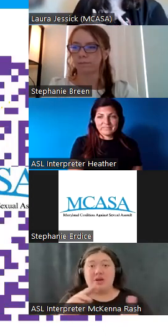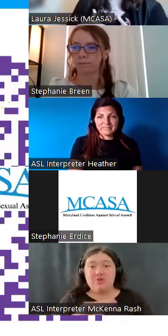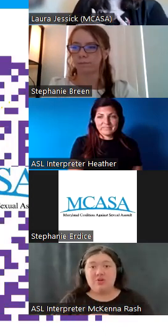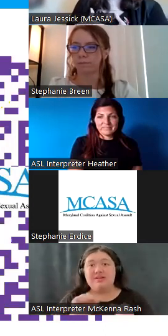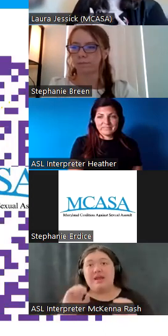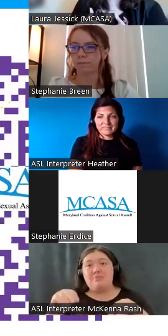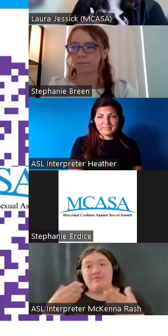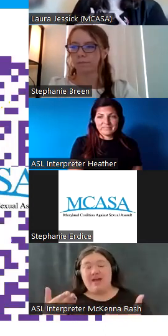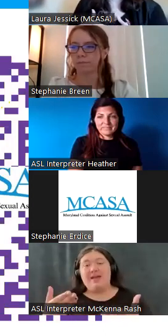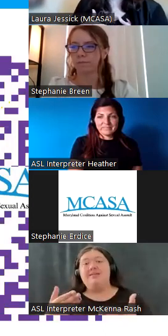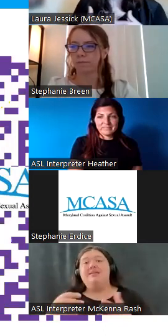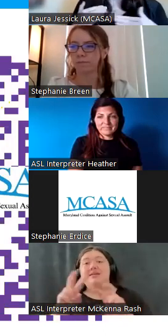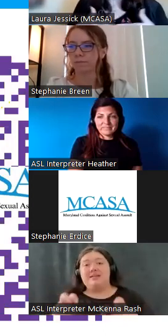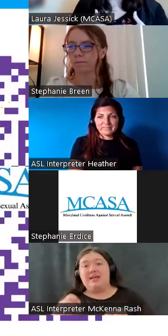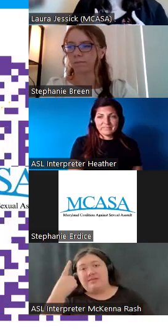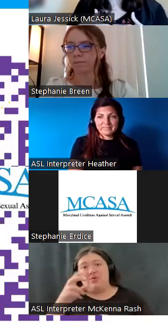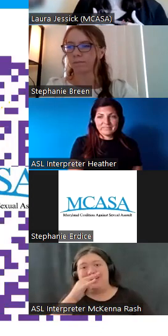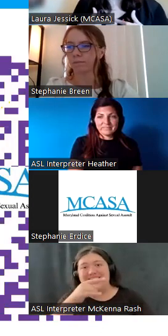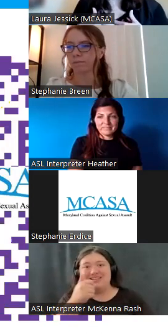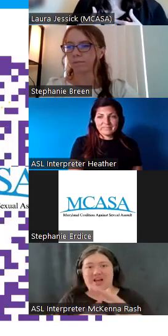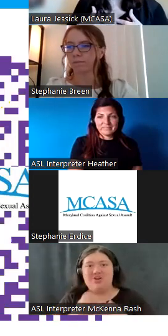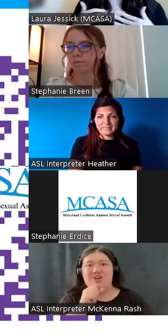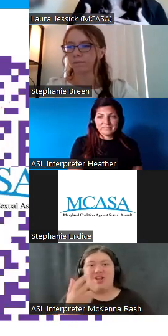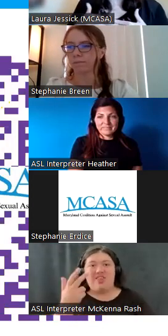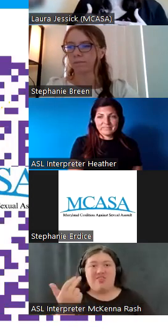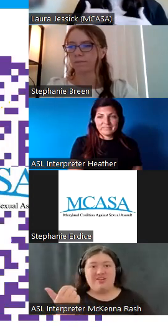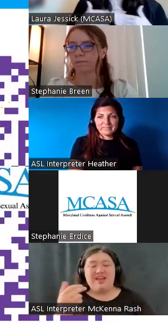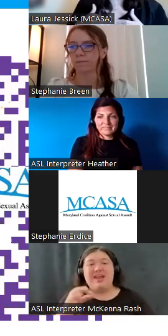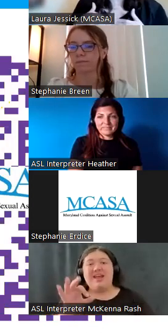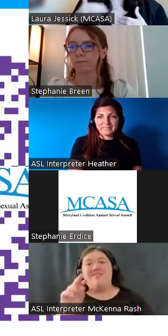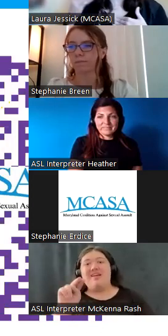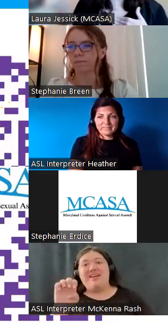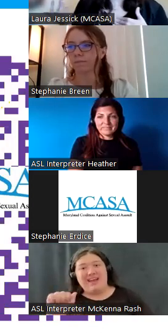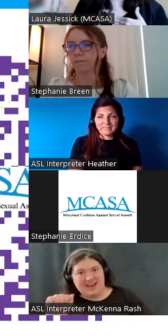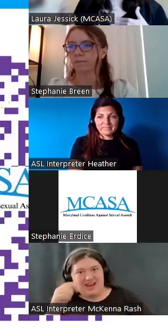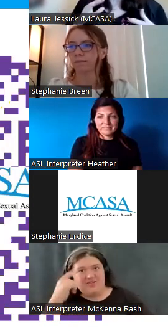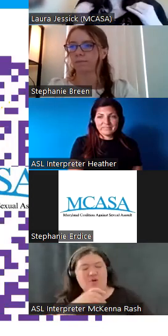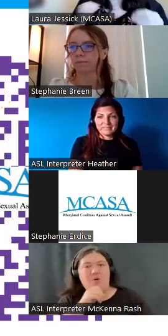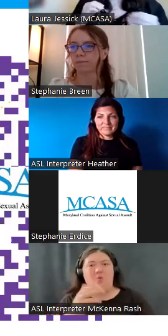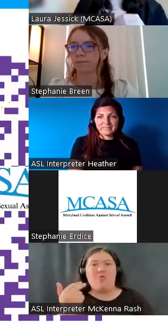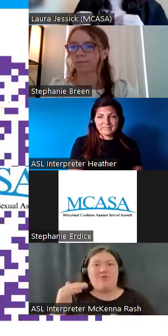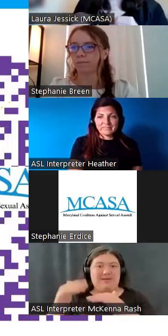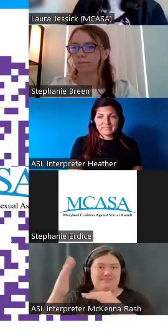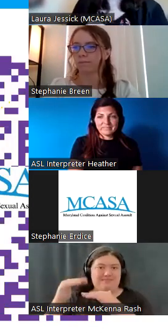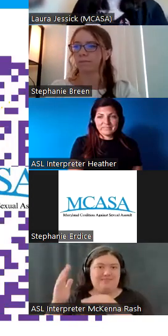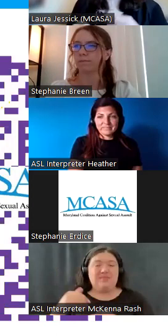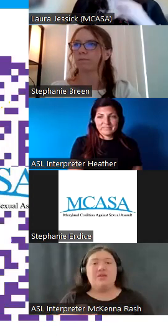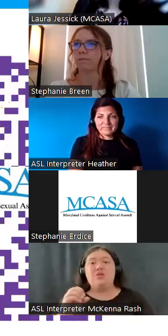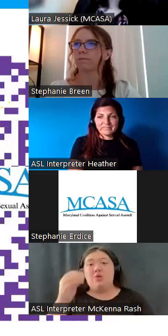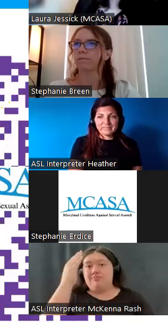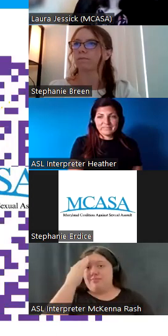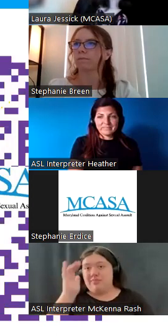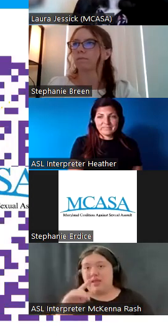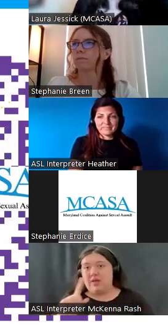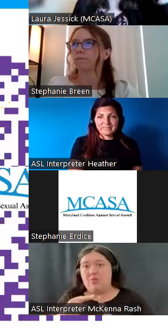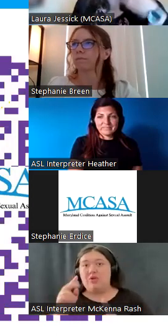to children under the age of 13, while FNEAs provide exams to 13 and over. So be aware of that when you're looking at